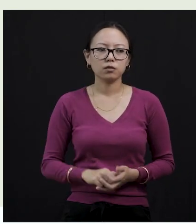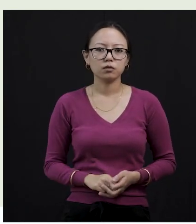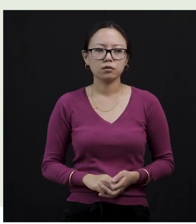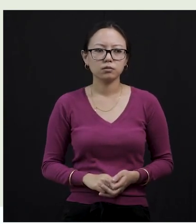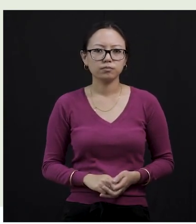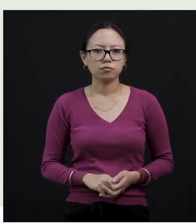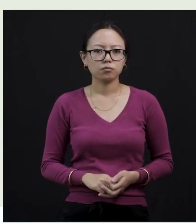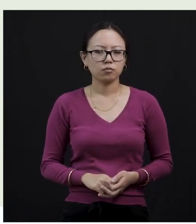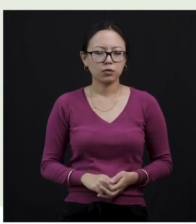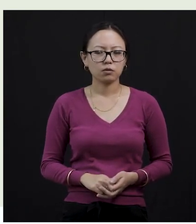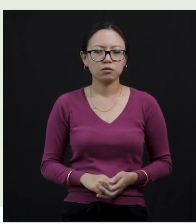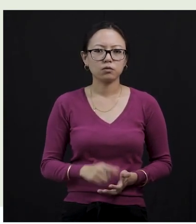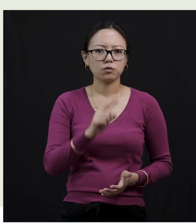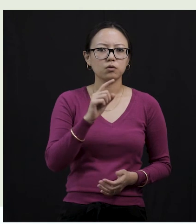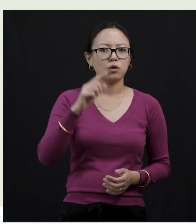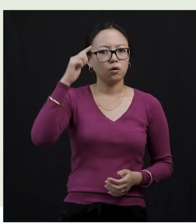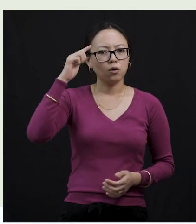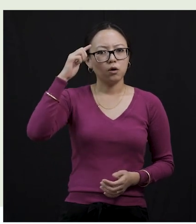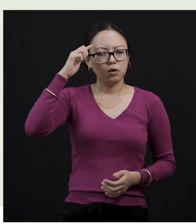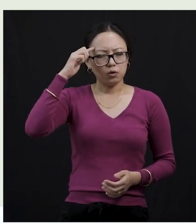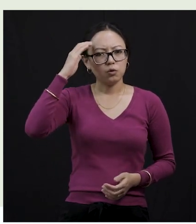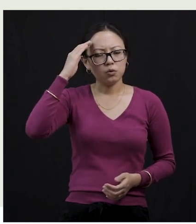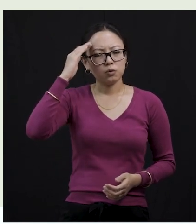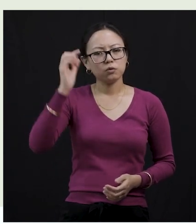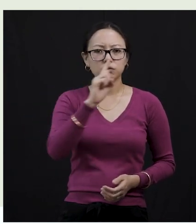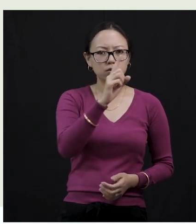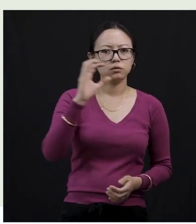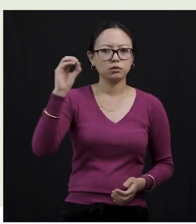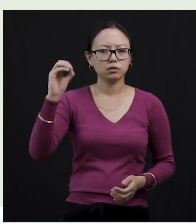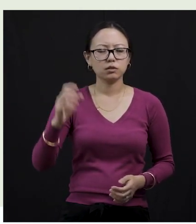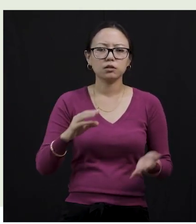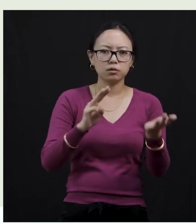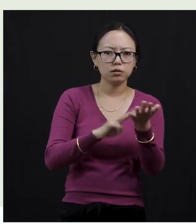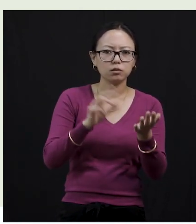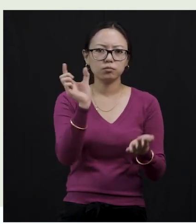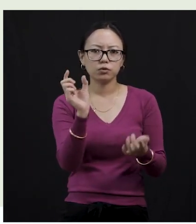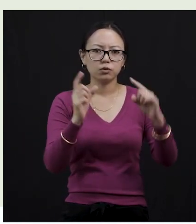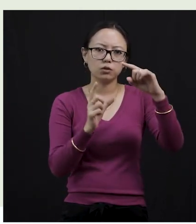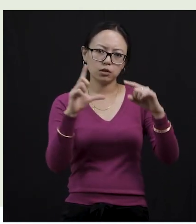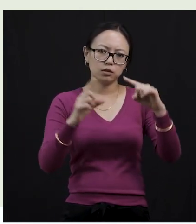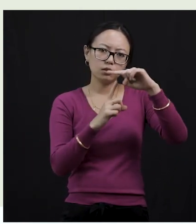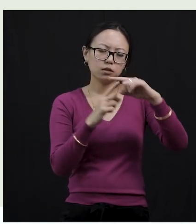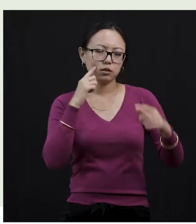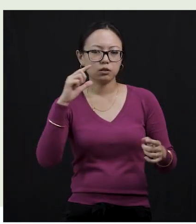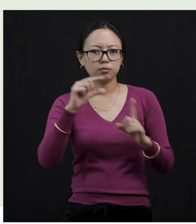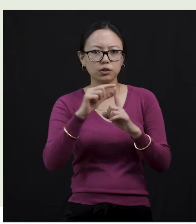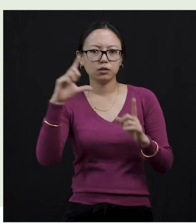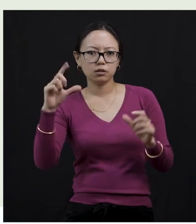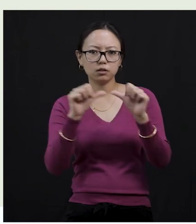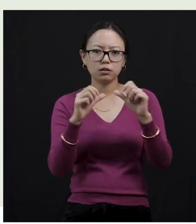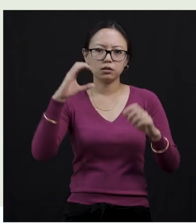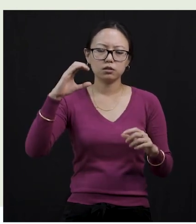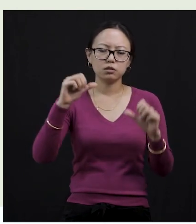all are familiar with the table of 10, the very easiest multiplication table, right? So we know that 10